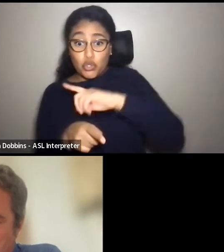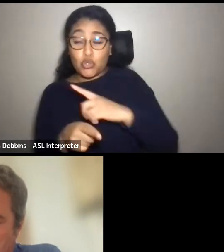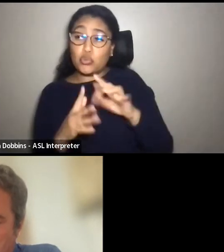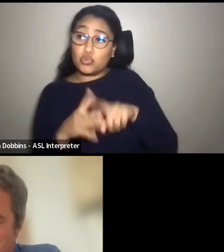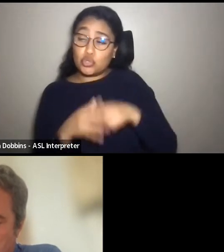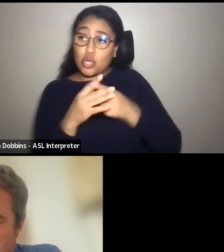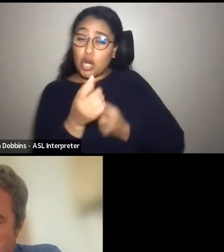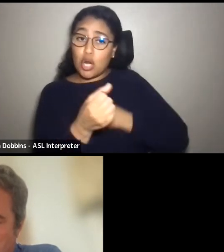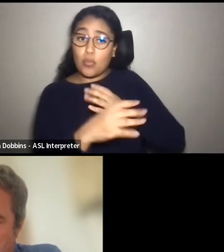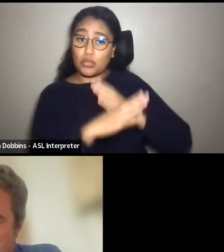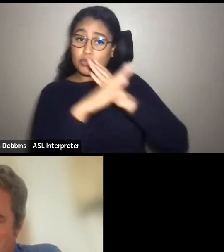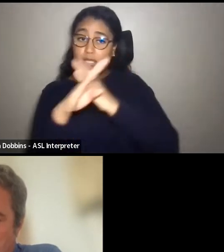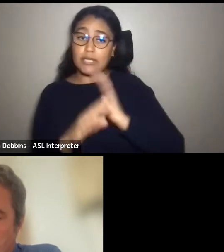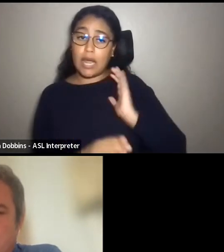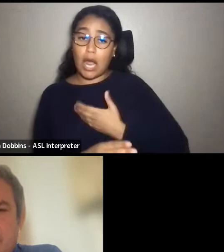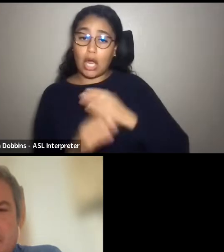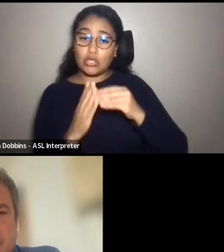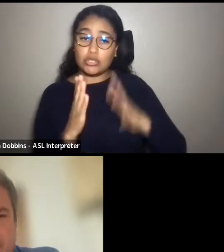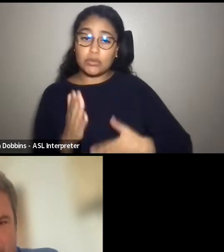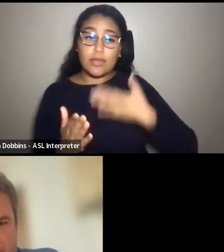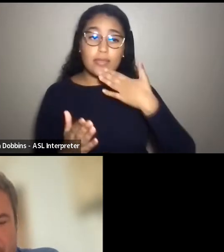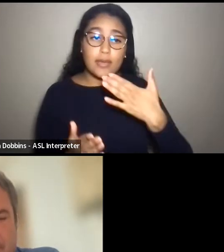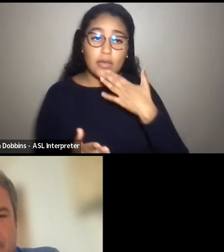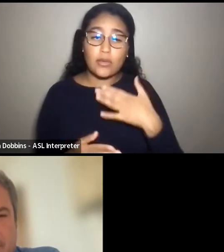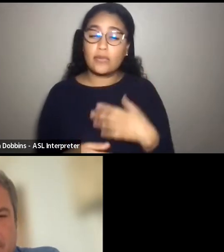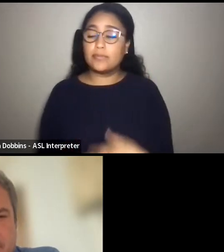future. Thank you all very much. Thank you.